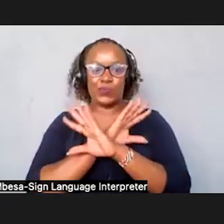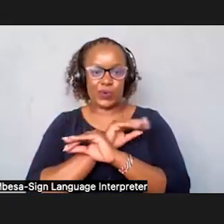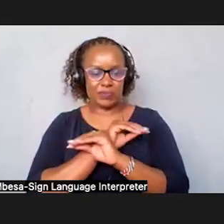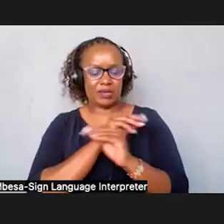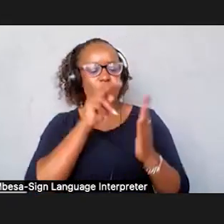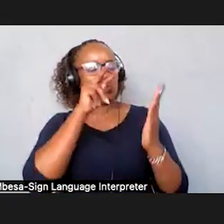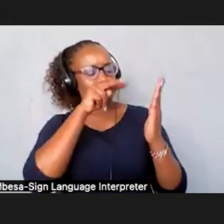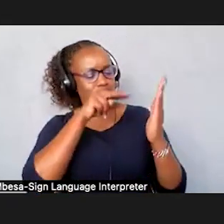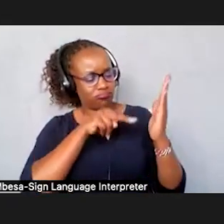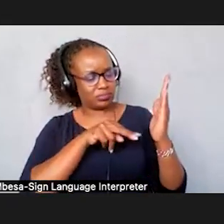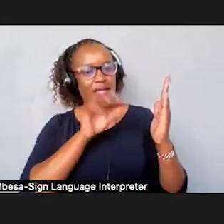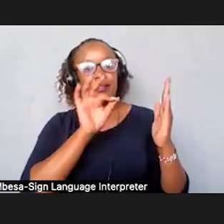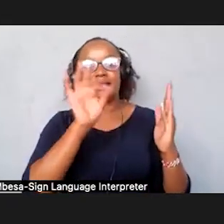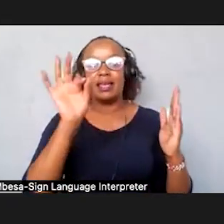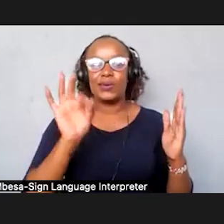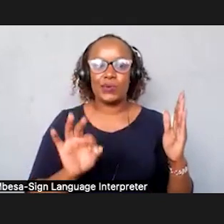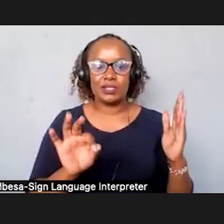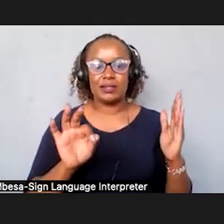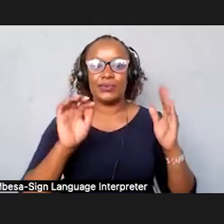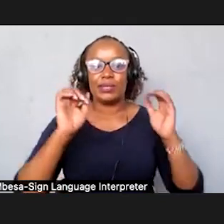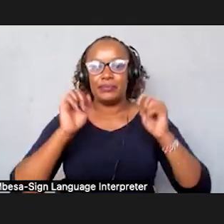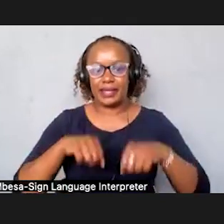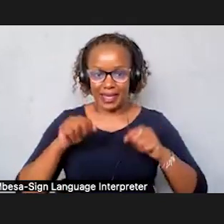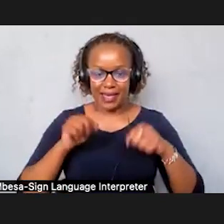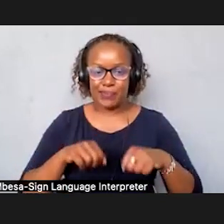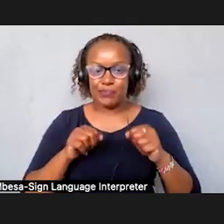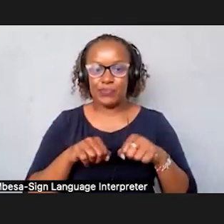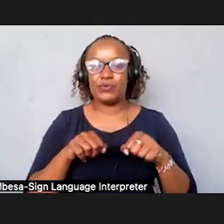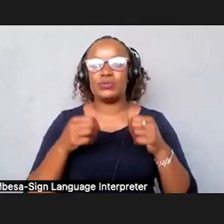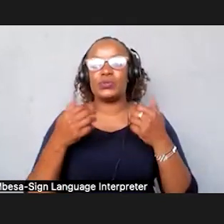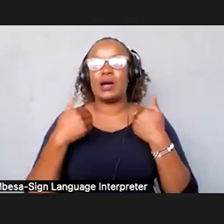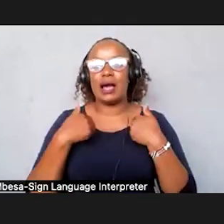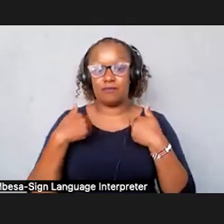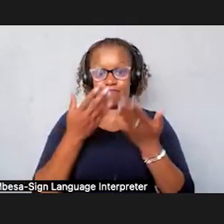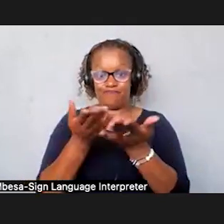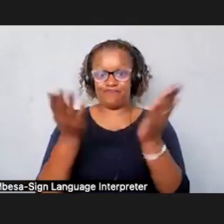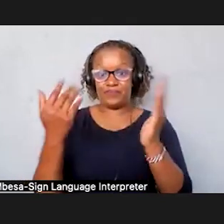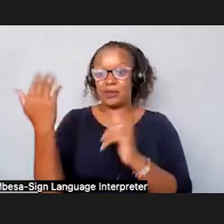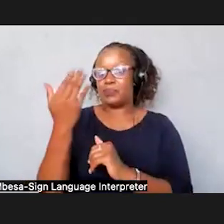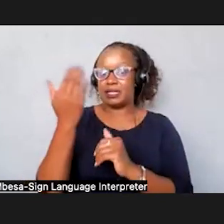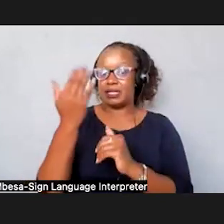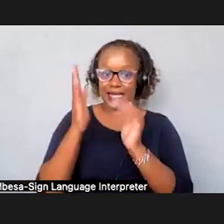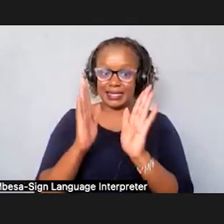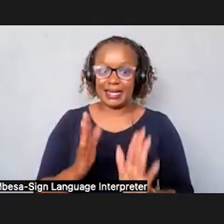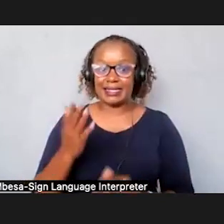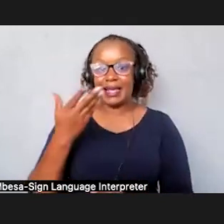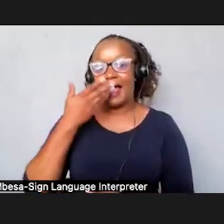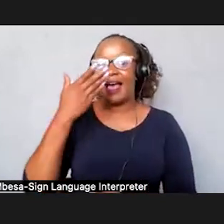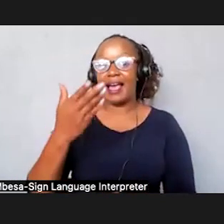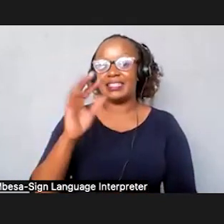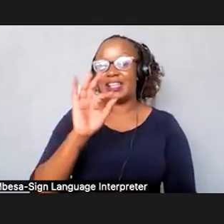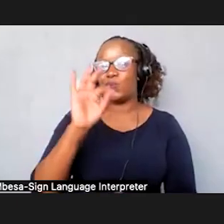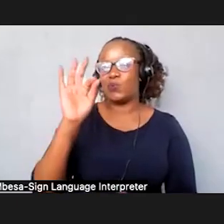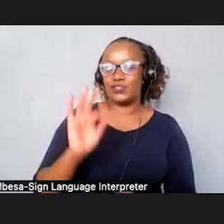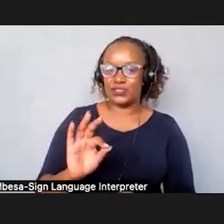questions and we'll get our presenters responding to any of the questions that will be geared